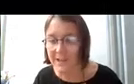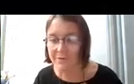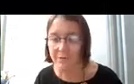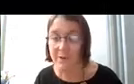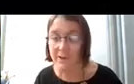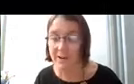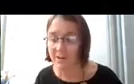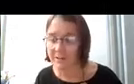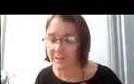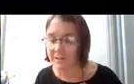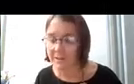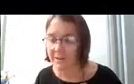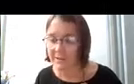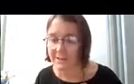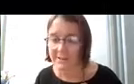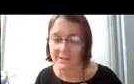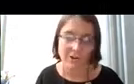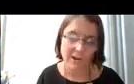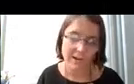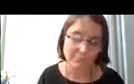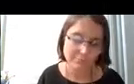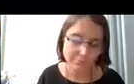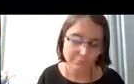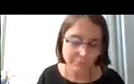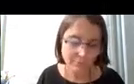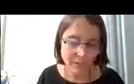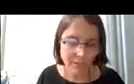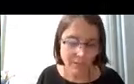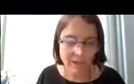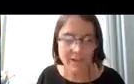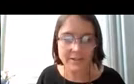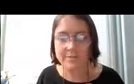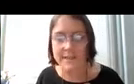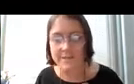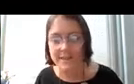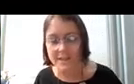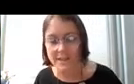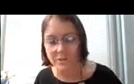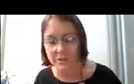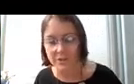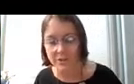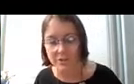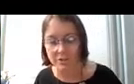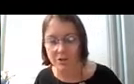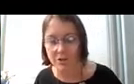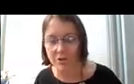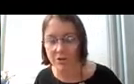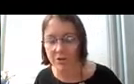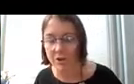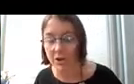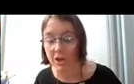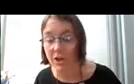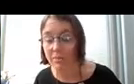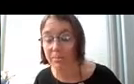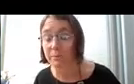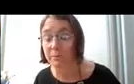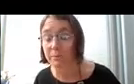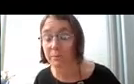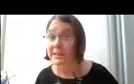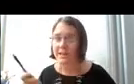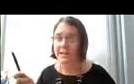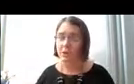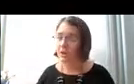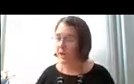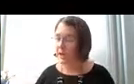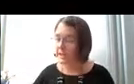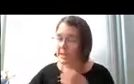interactive if we are delivering this online. Another great thing that you can do on with